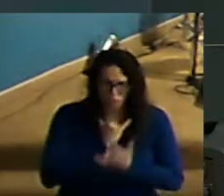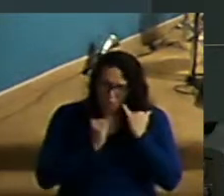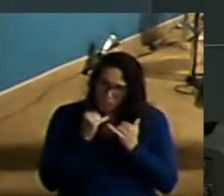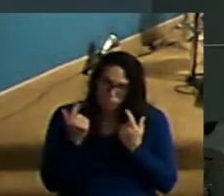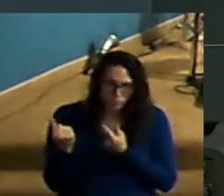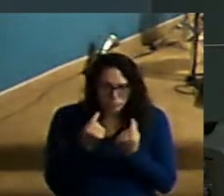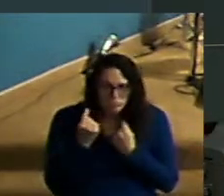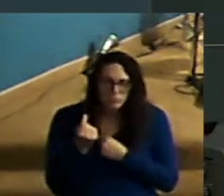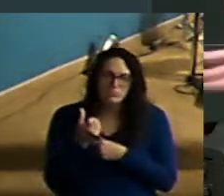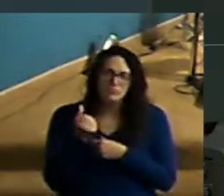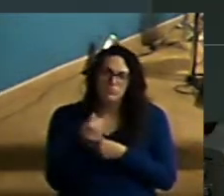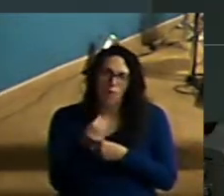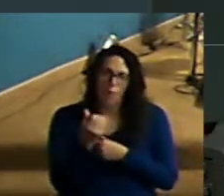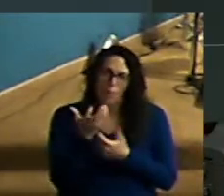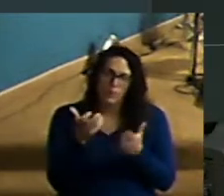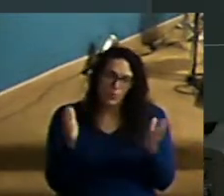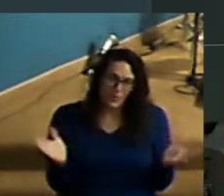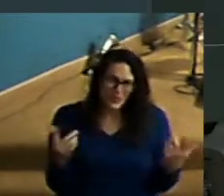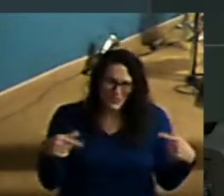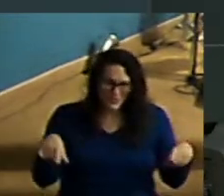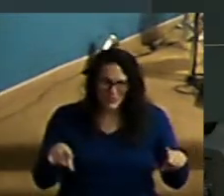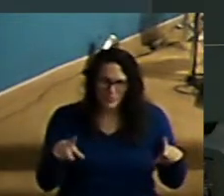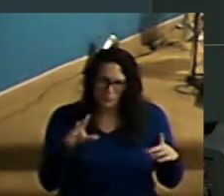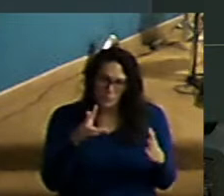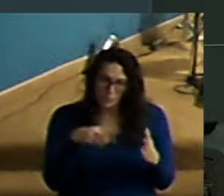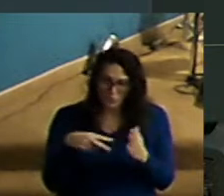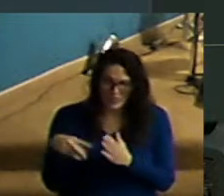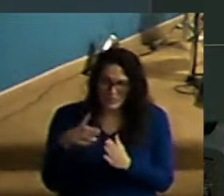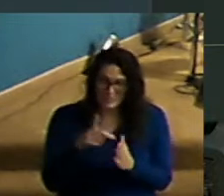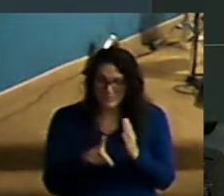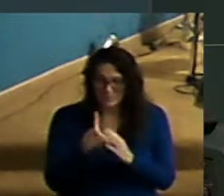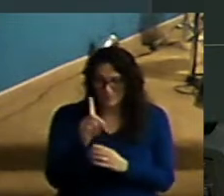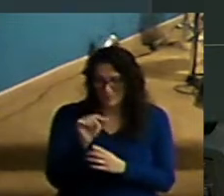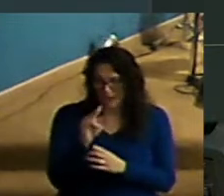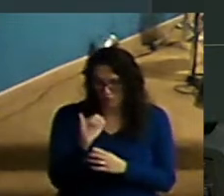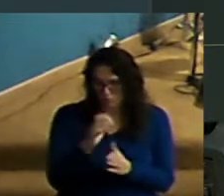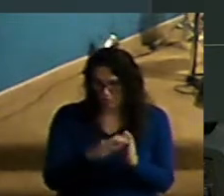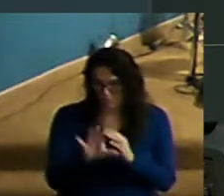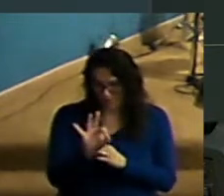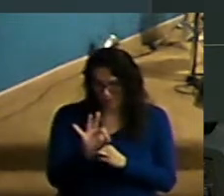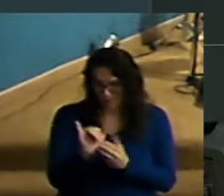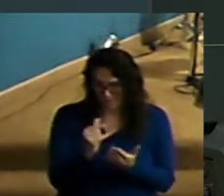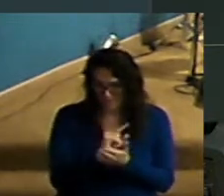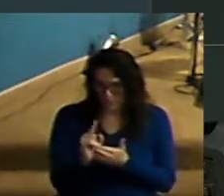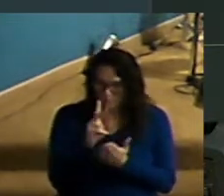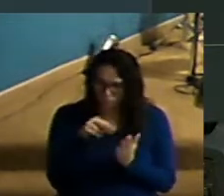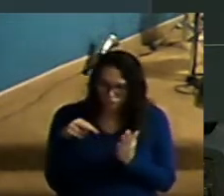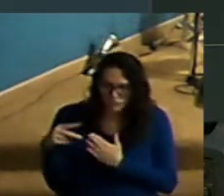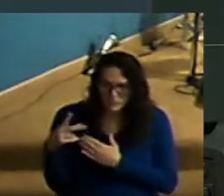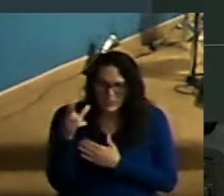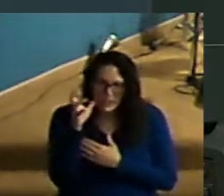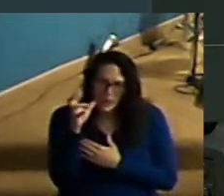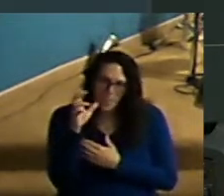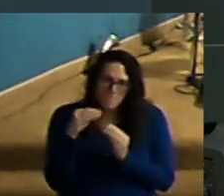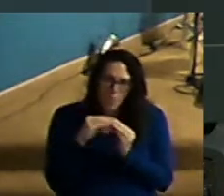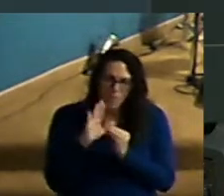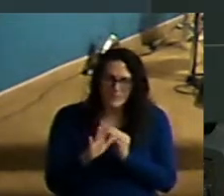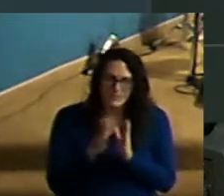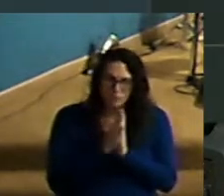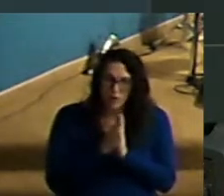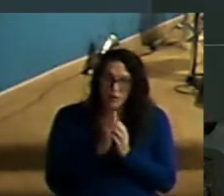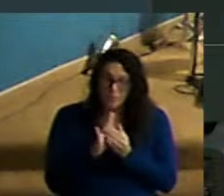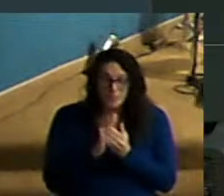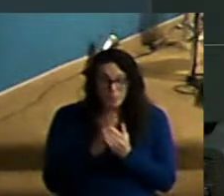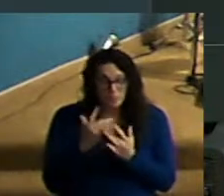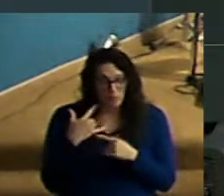And so I want to encourage you just to kind of go spend some time in Daniel chapter 9 later this week as well to hear some more of Daniel's prayers. But Daniel's a